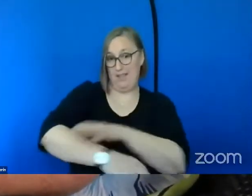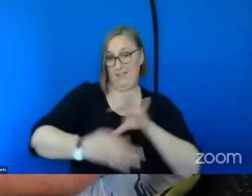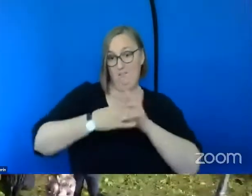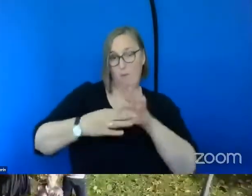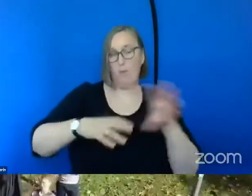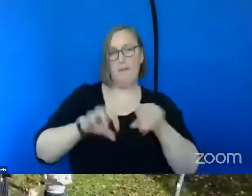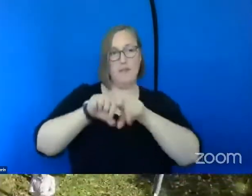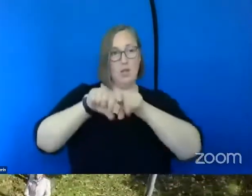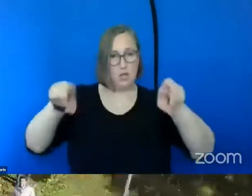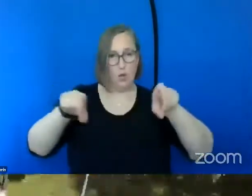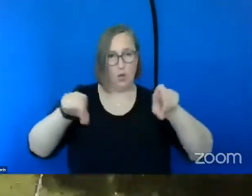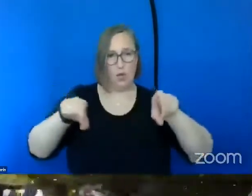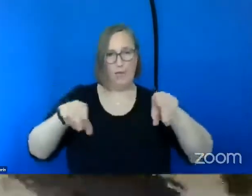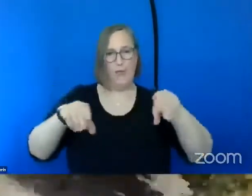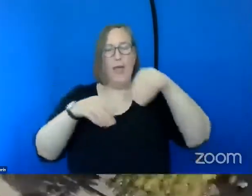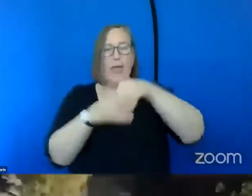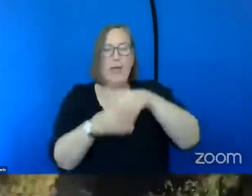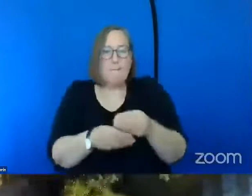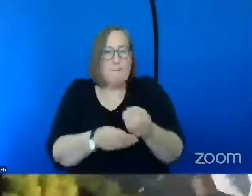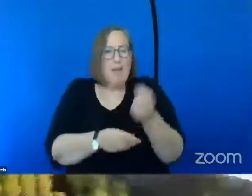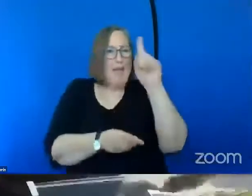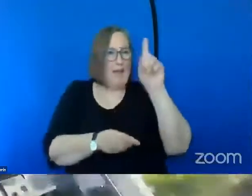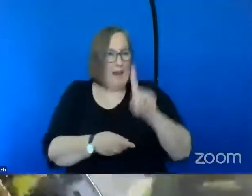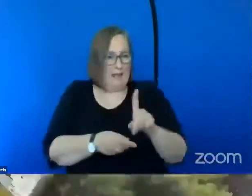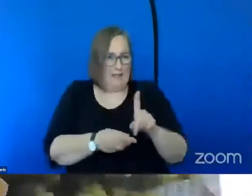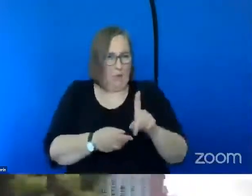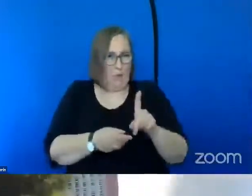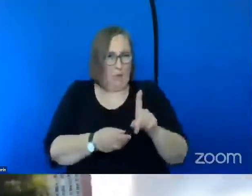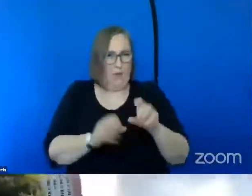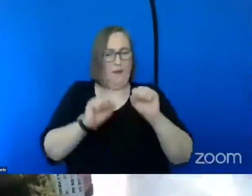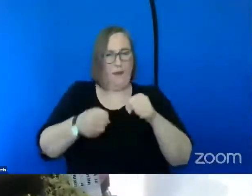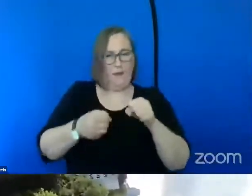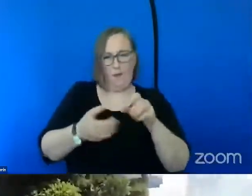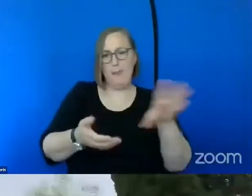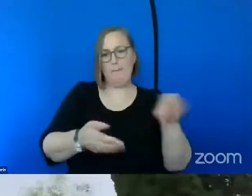sensory feedback. He and his team are competing at the Zurich hub.